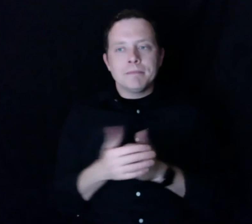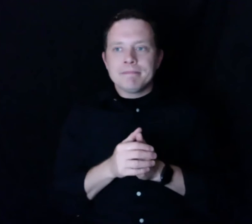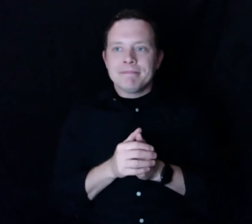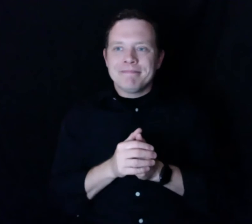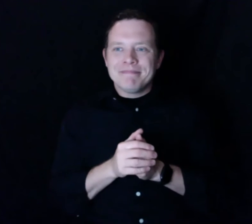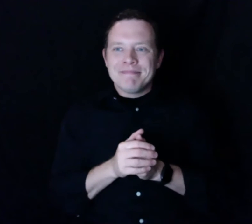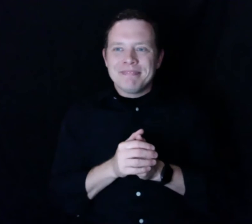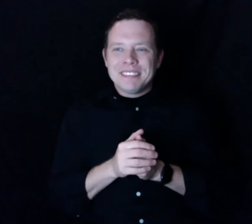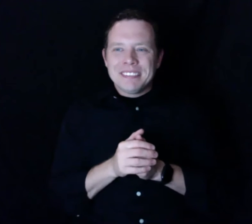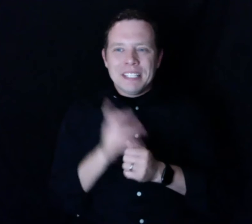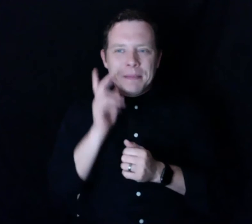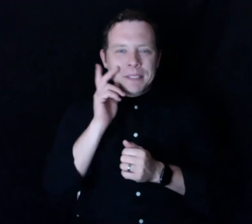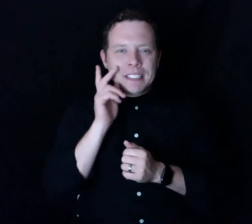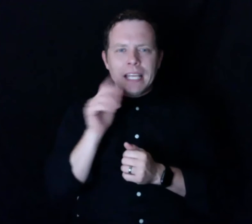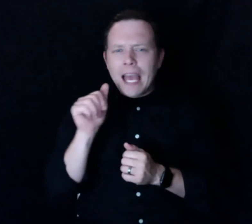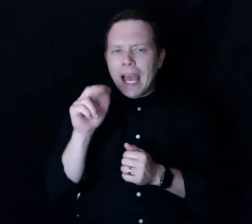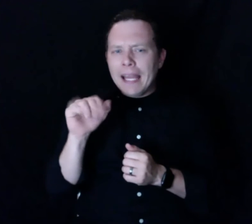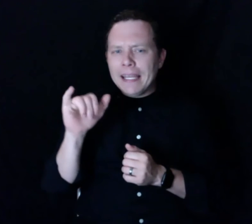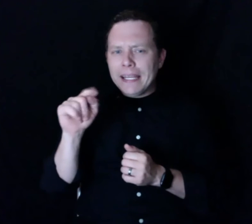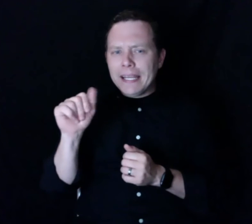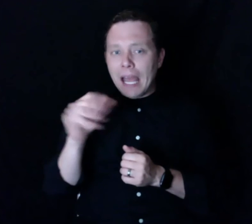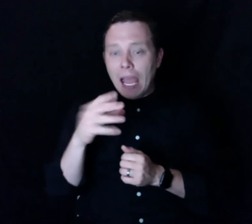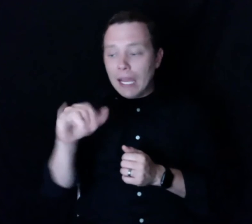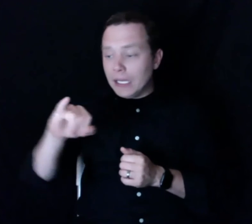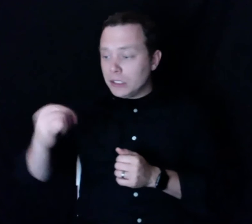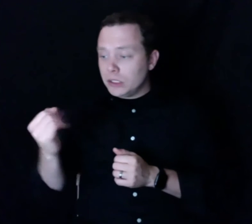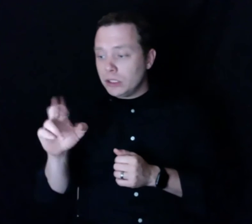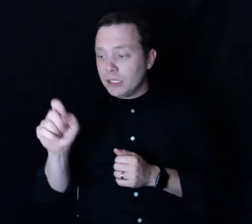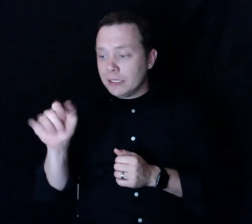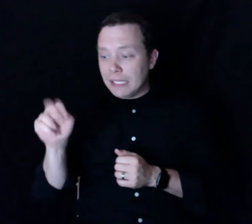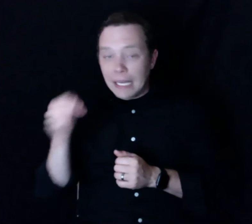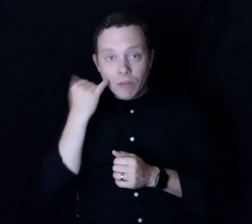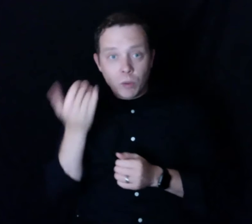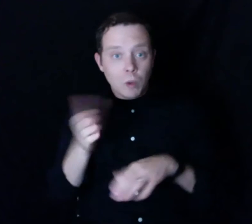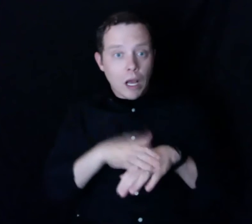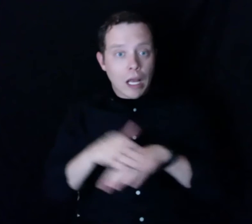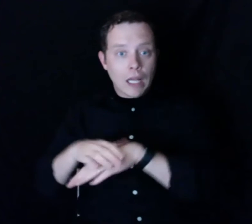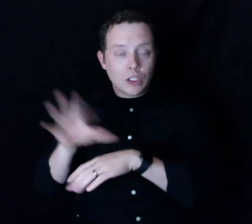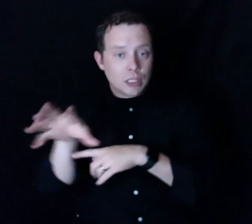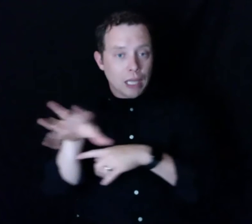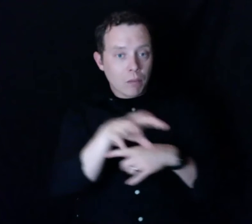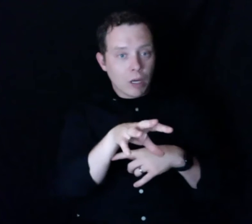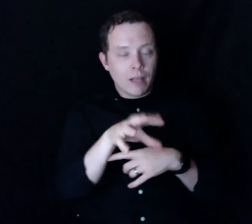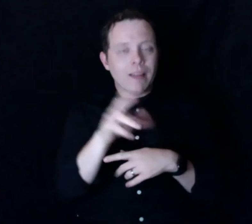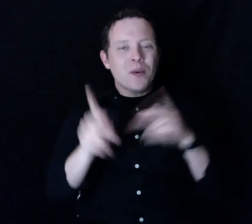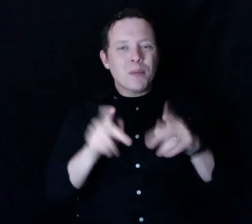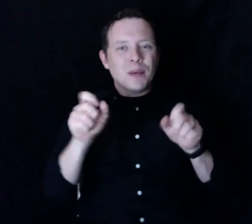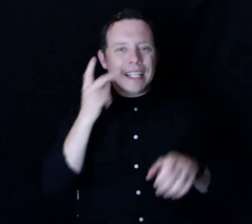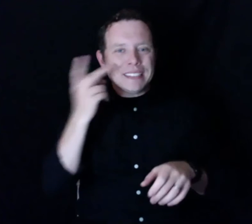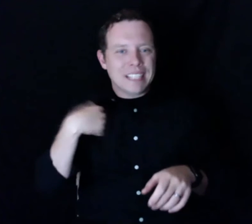here, let me see. And Anita and Justin, if you want to turn on your cameras so that people can see us while we're answering questions, if